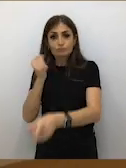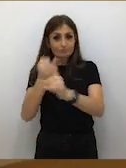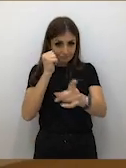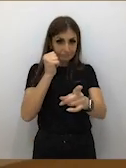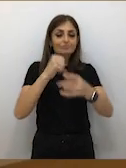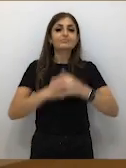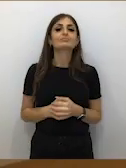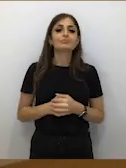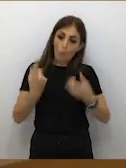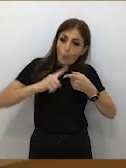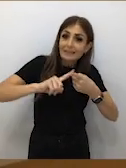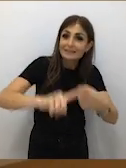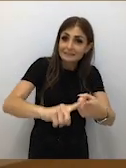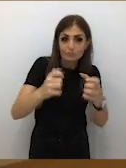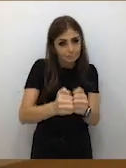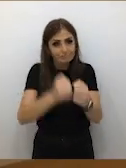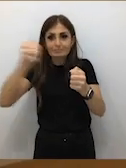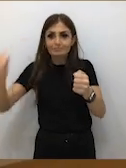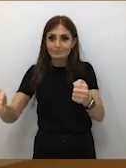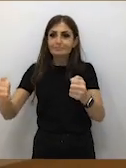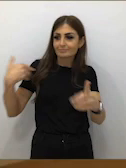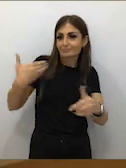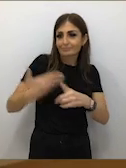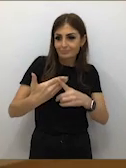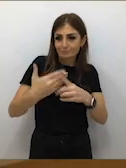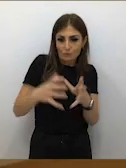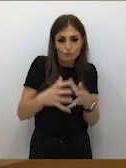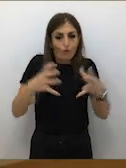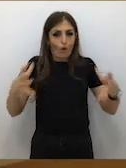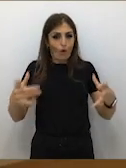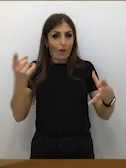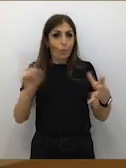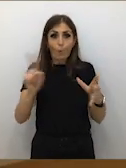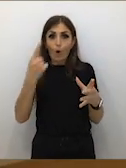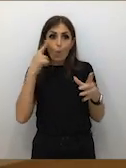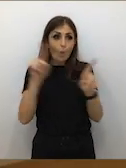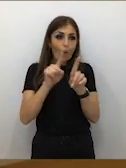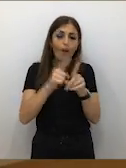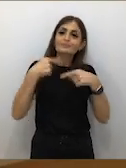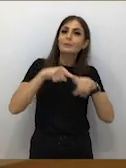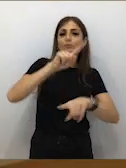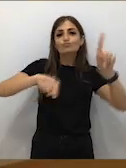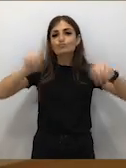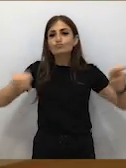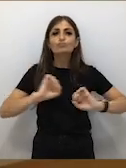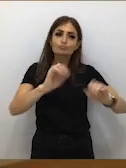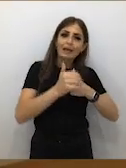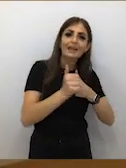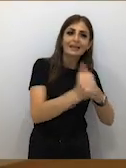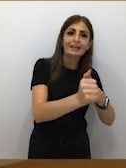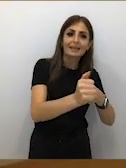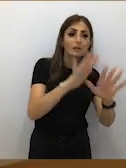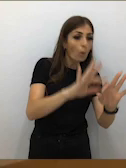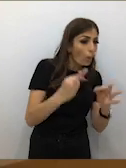to bring sector impact, or to continue or expand a legacy. And what that looks like varies depending on